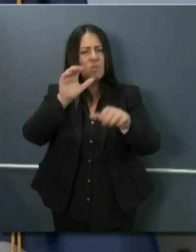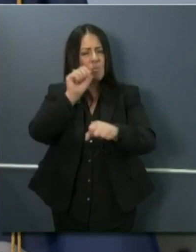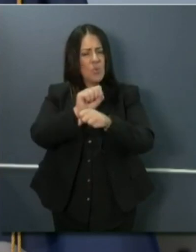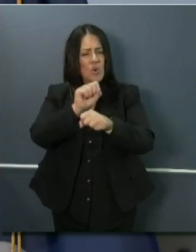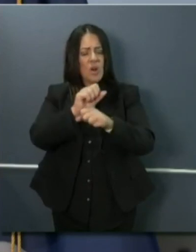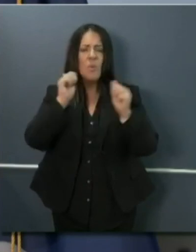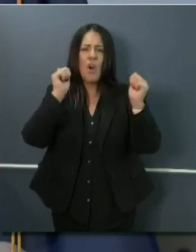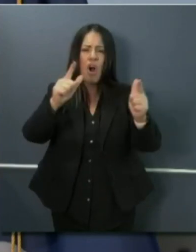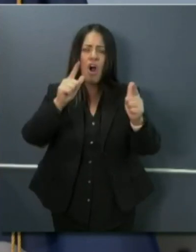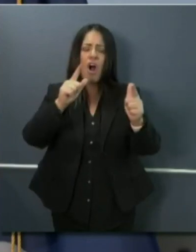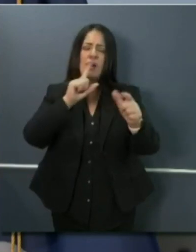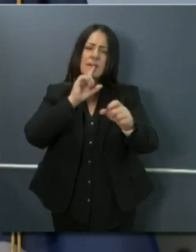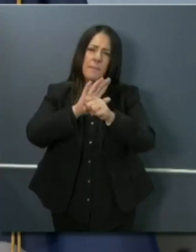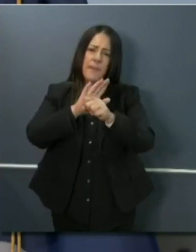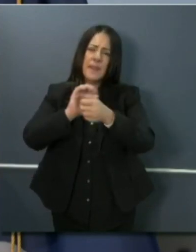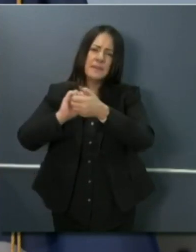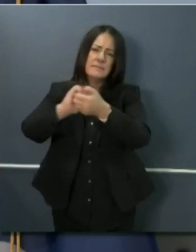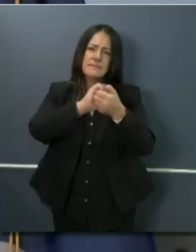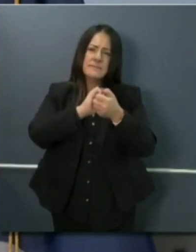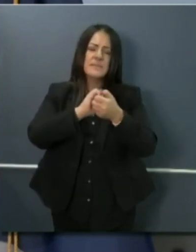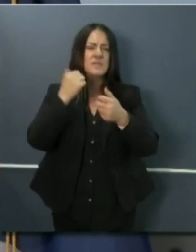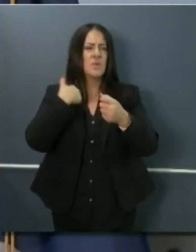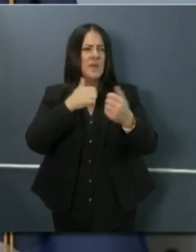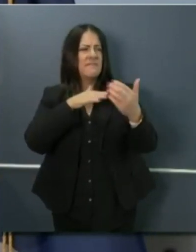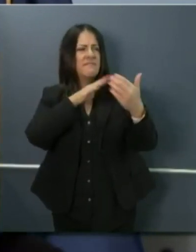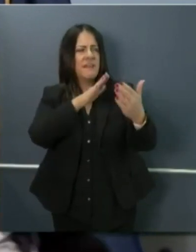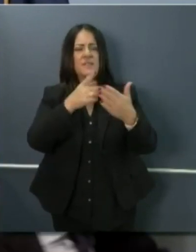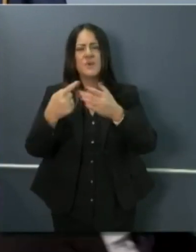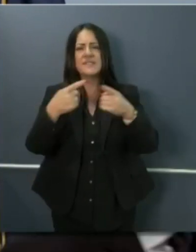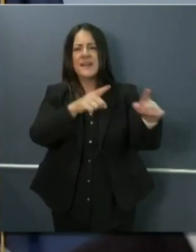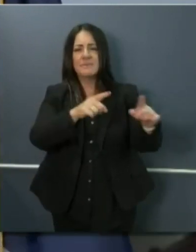all have to meet this moment head on. Take care, everybody.